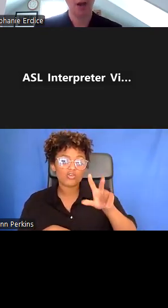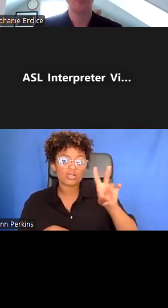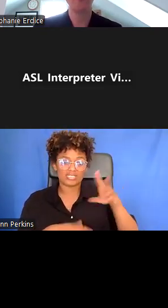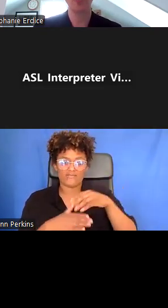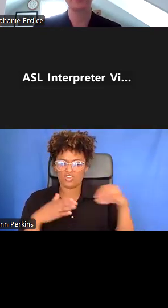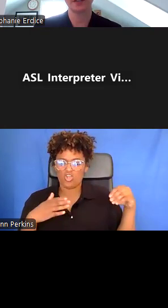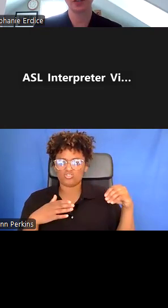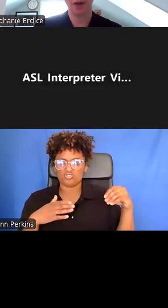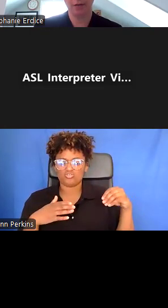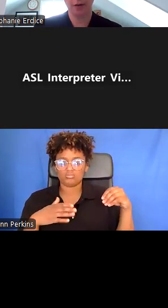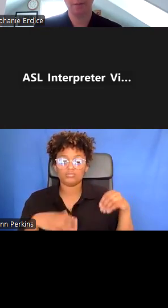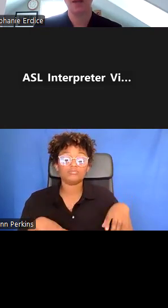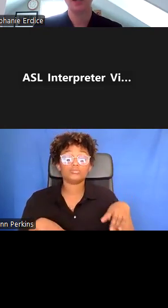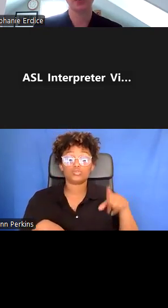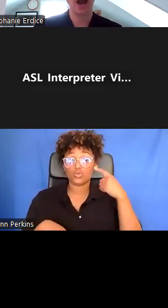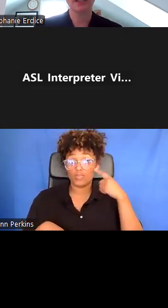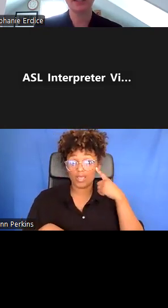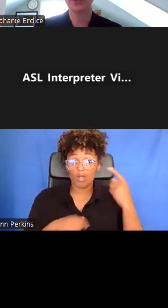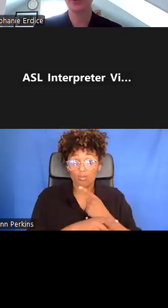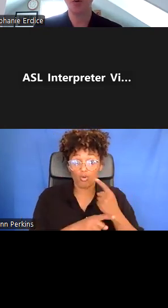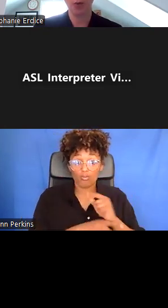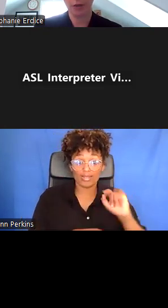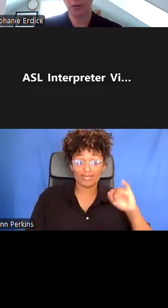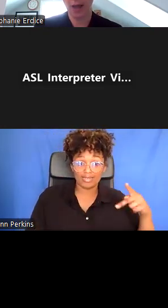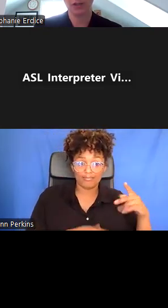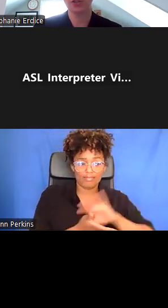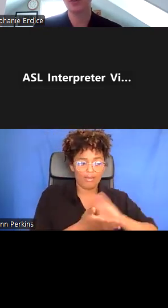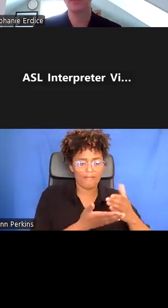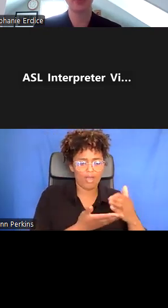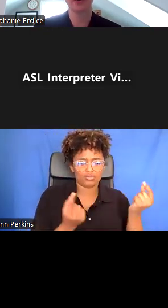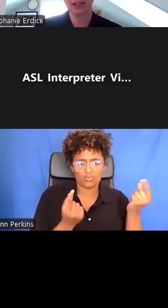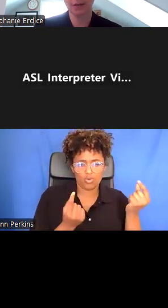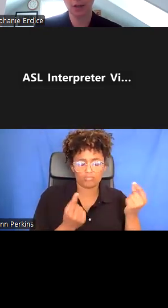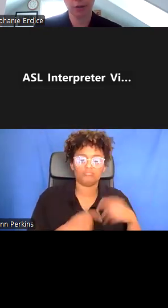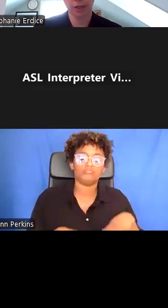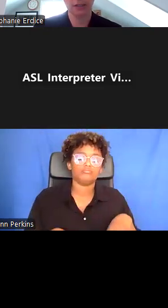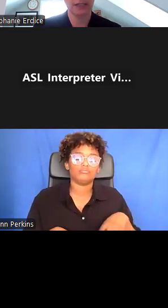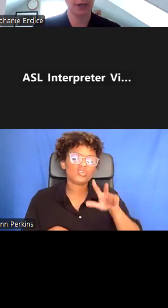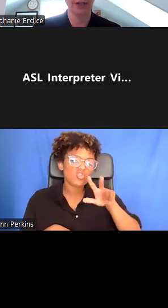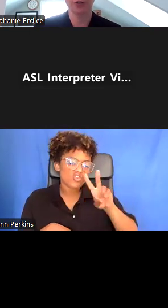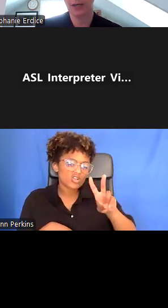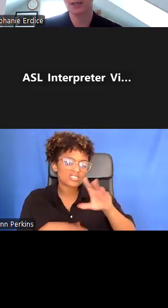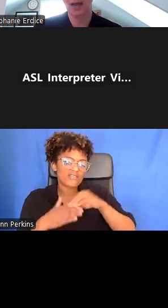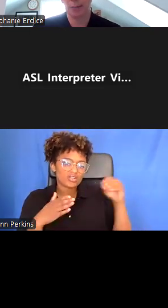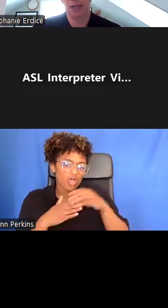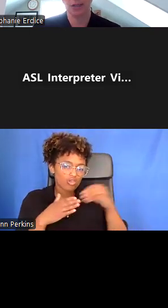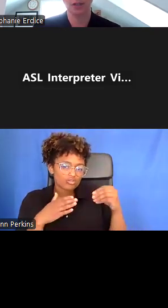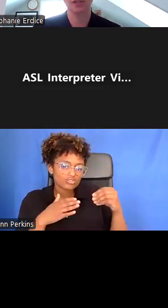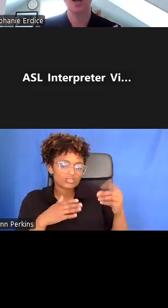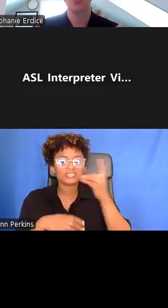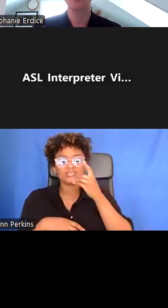tip for this survivor? So you're out to dinner with your friends. You spend about $37 on dinner and drinks